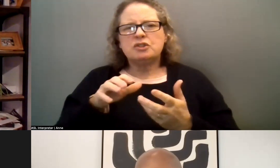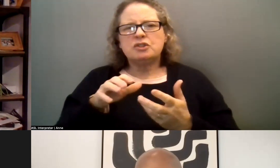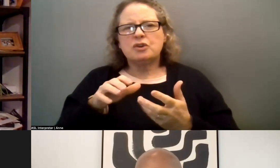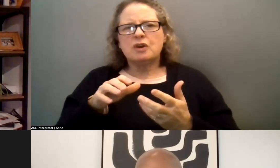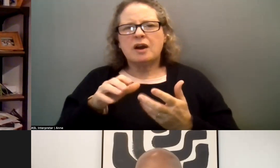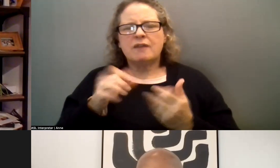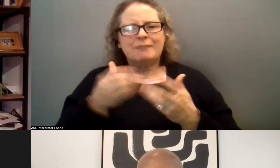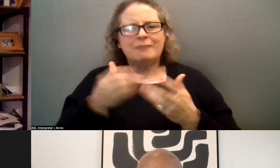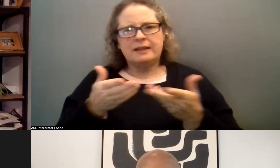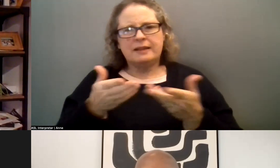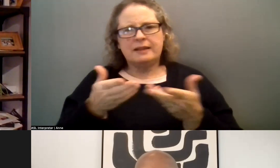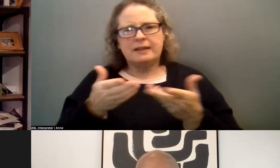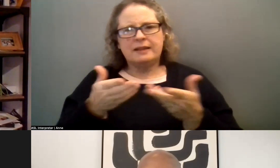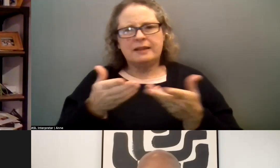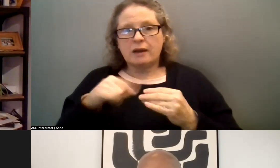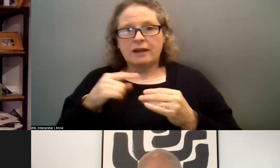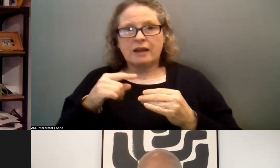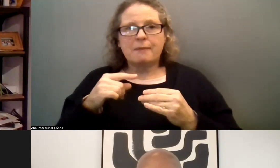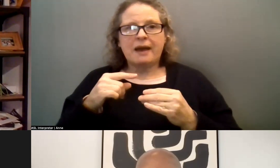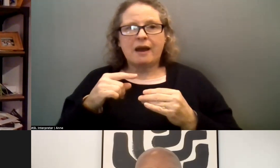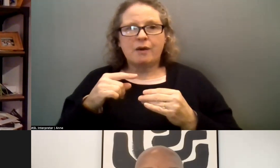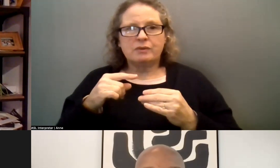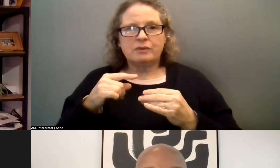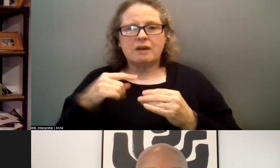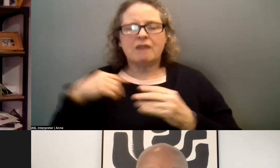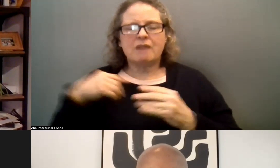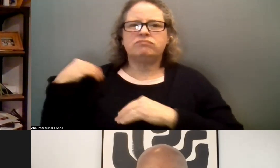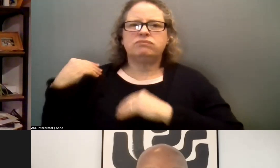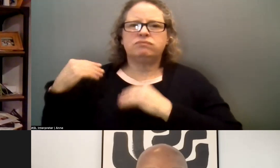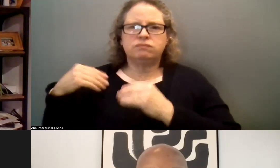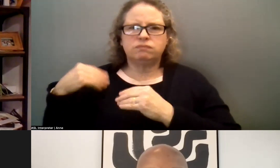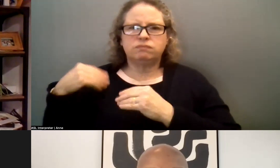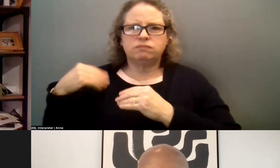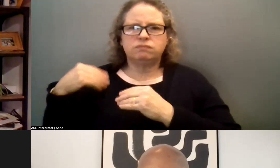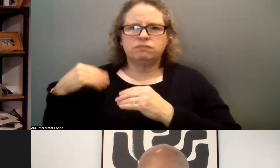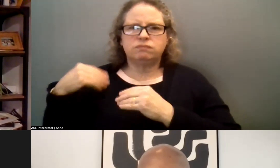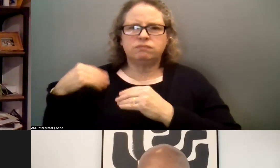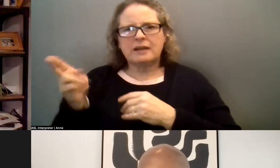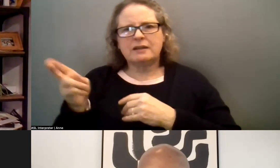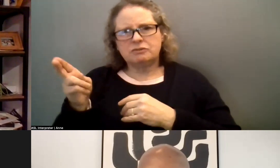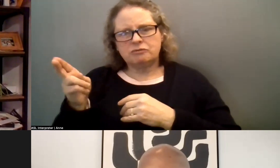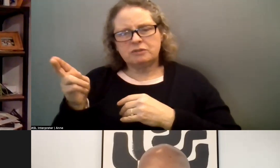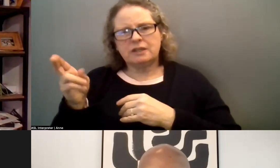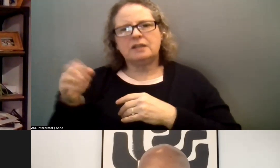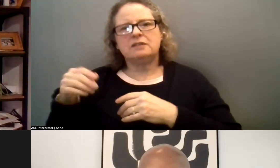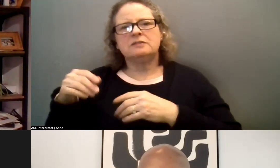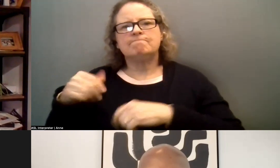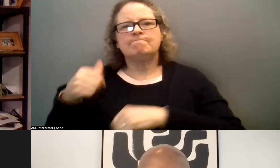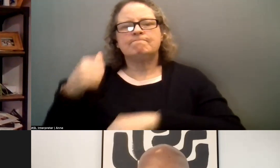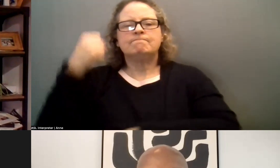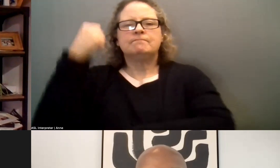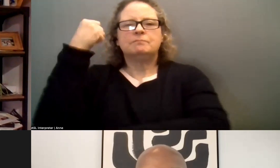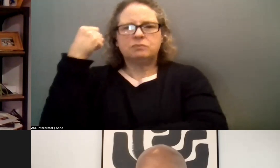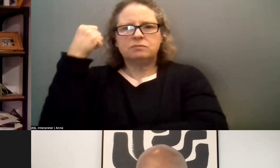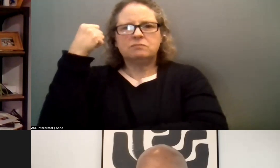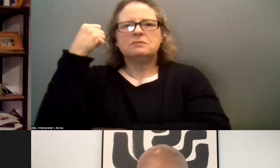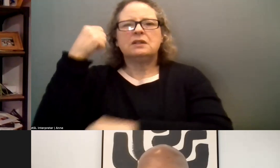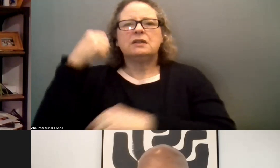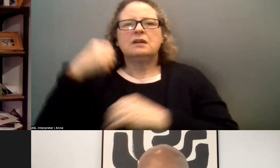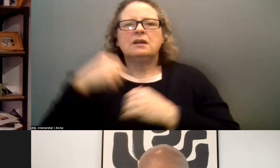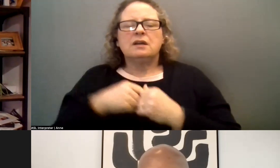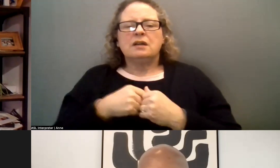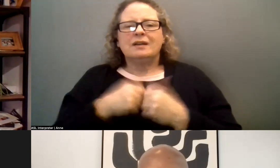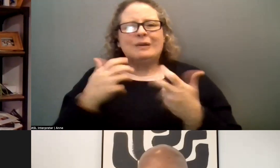we're talking about a behemoth of a legacy, right? And you don't want to miss